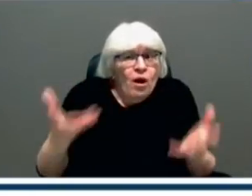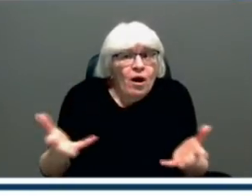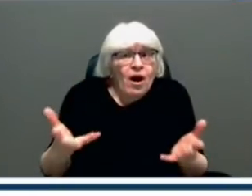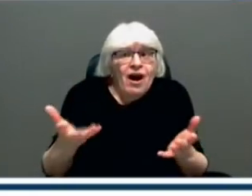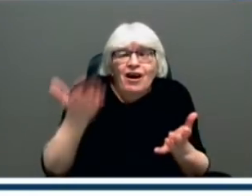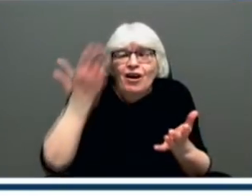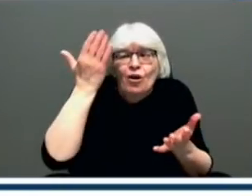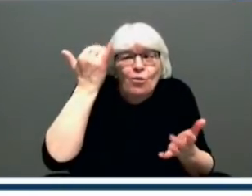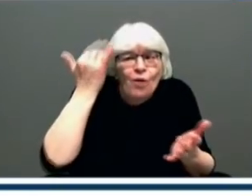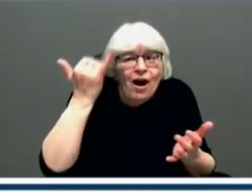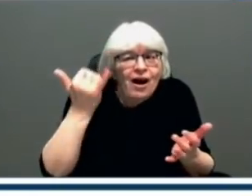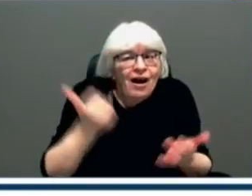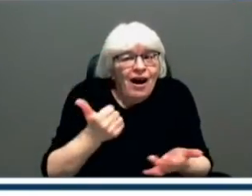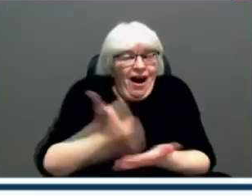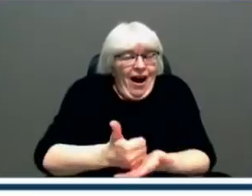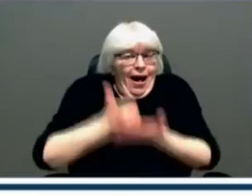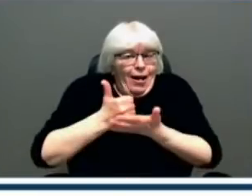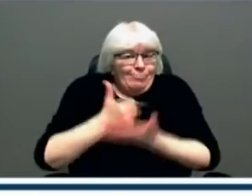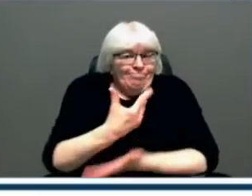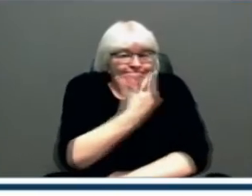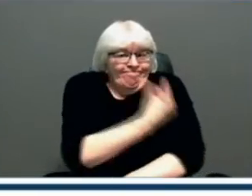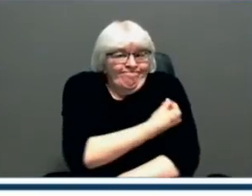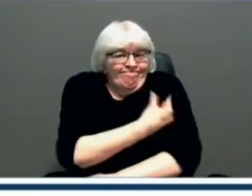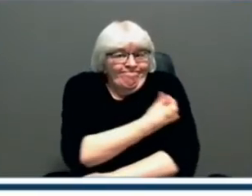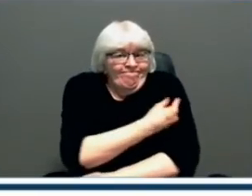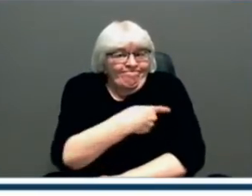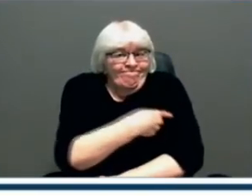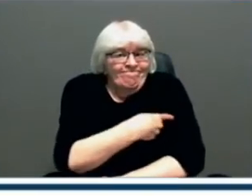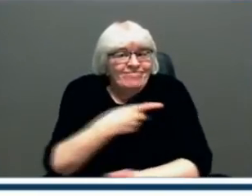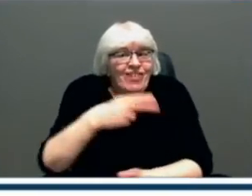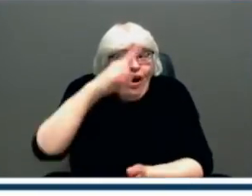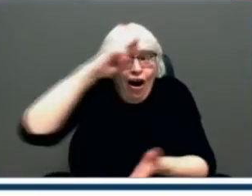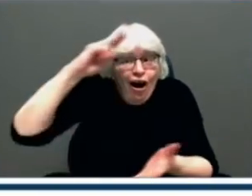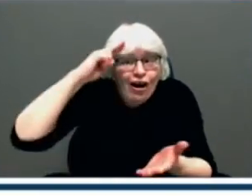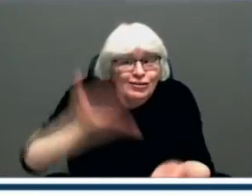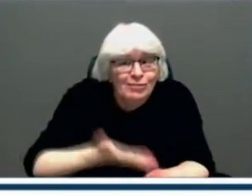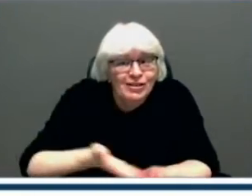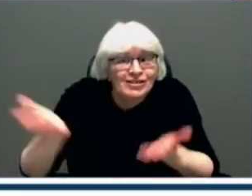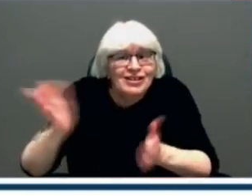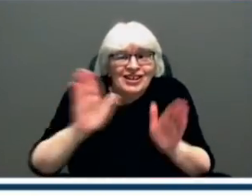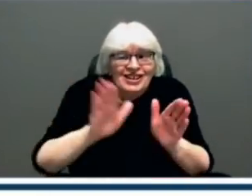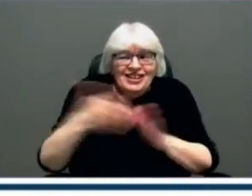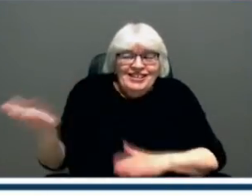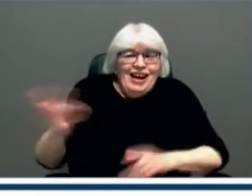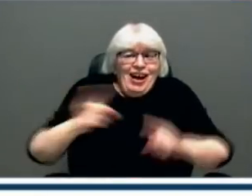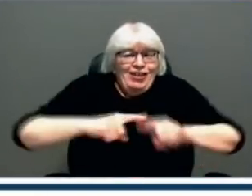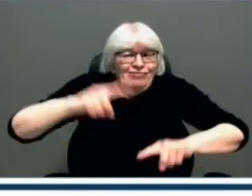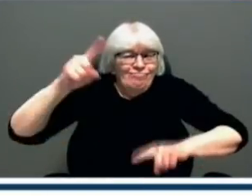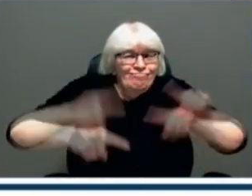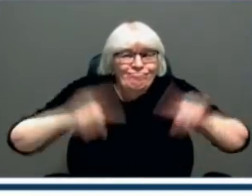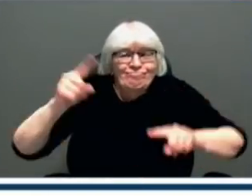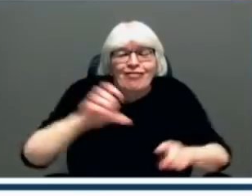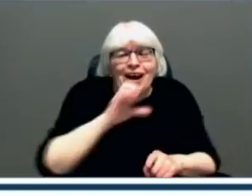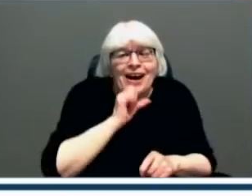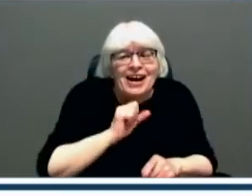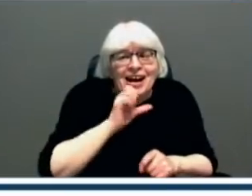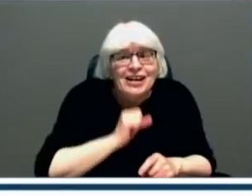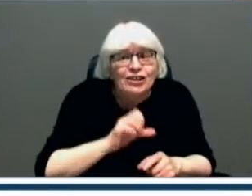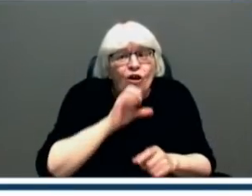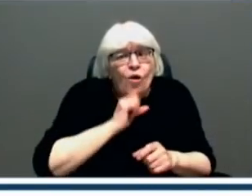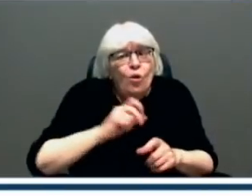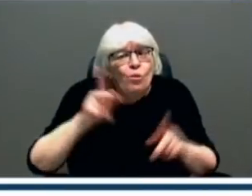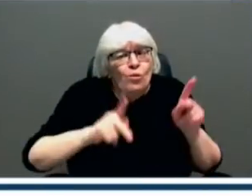and data also show that hospitalization and death vary by age. Older people are at much greater risk of severe